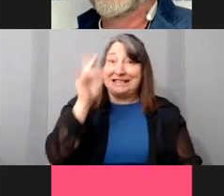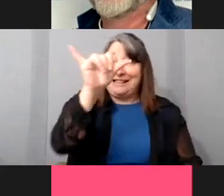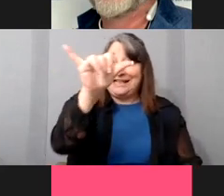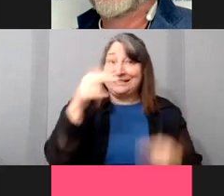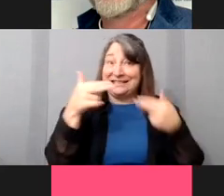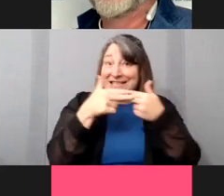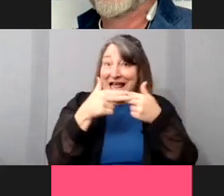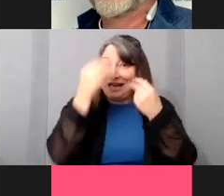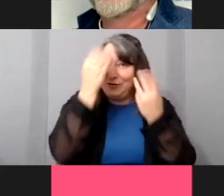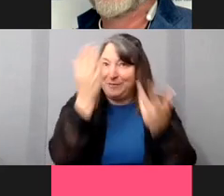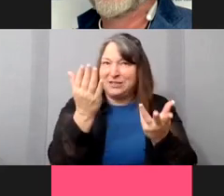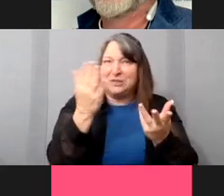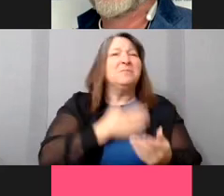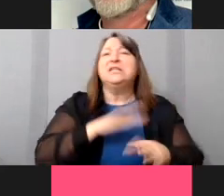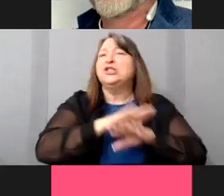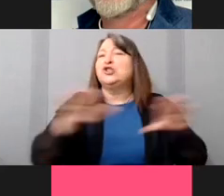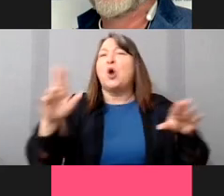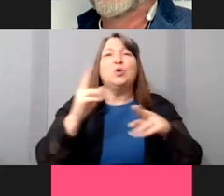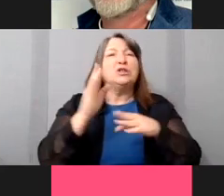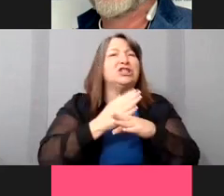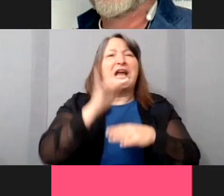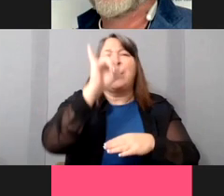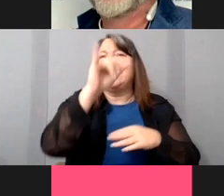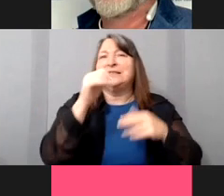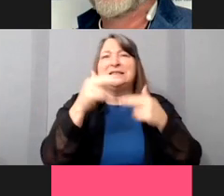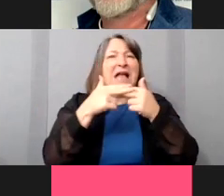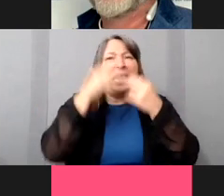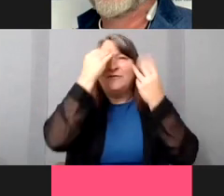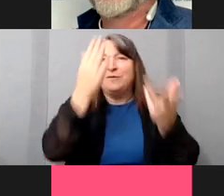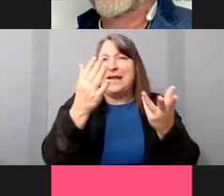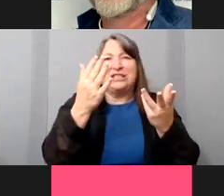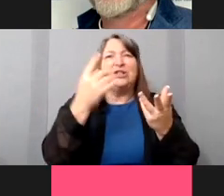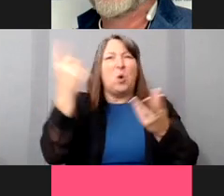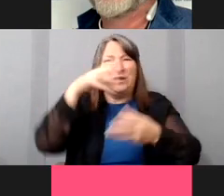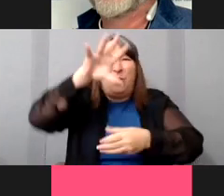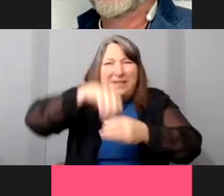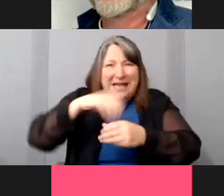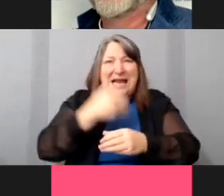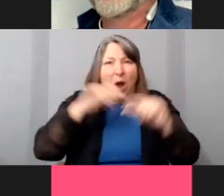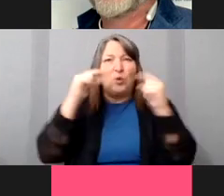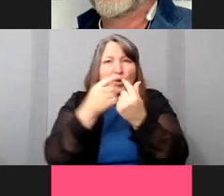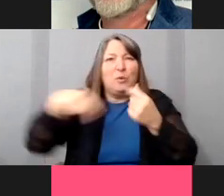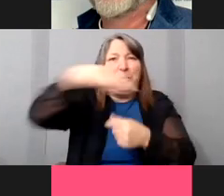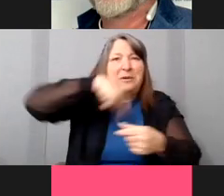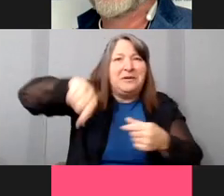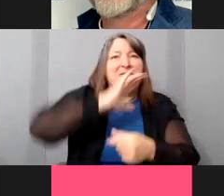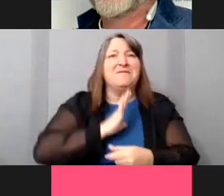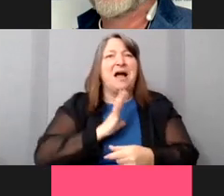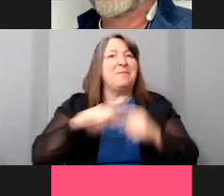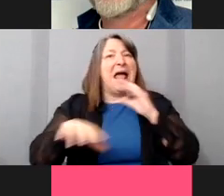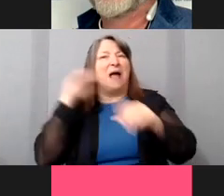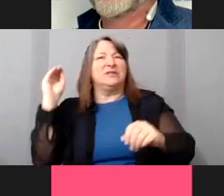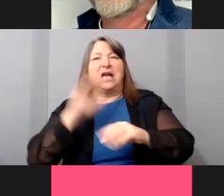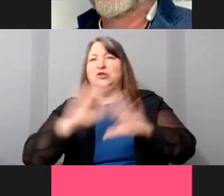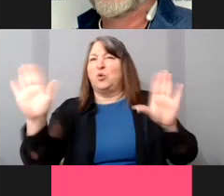going to ask that you don't share this externally beyond just this community of practice here. But I thought it was a good slide